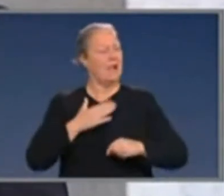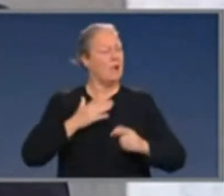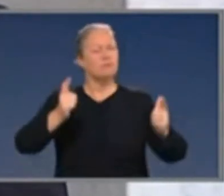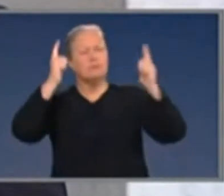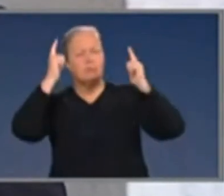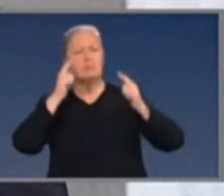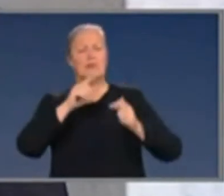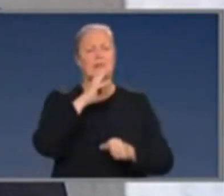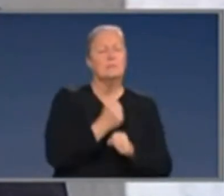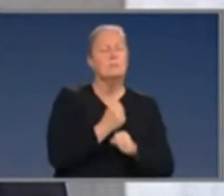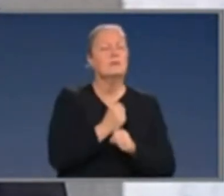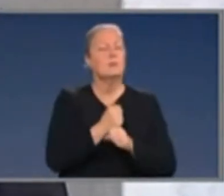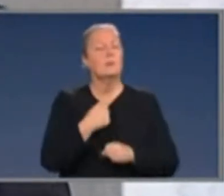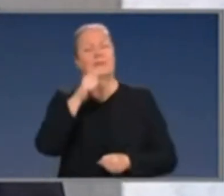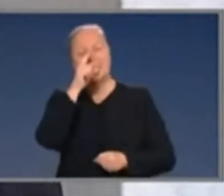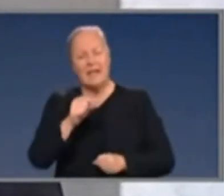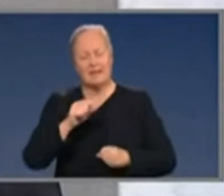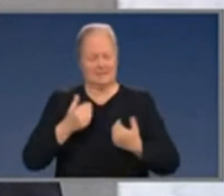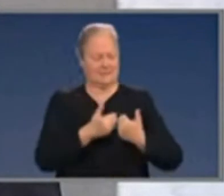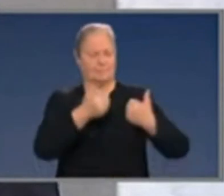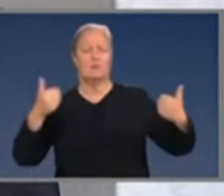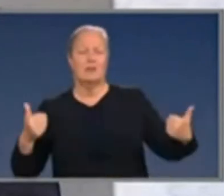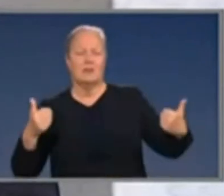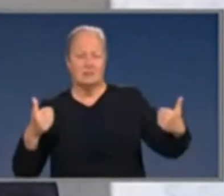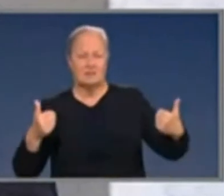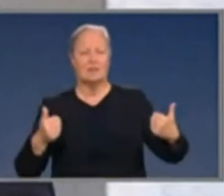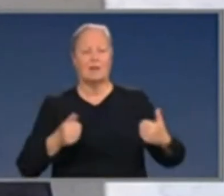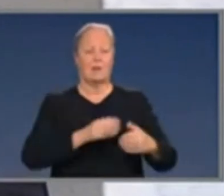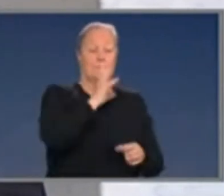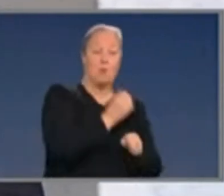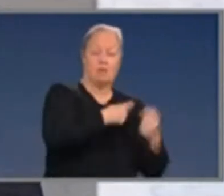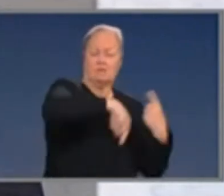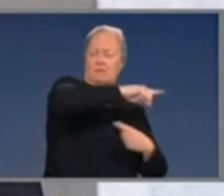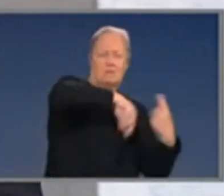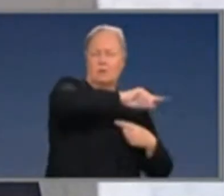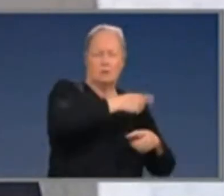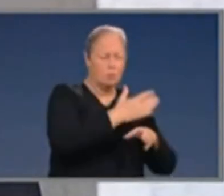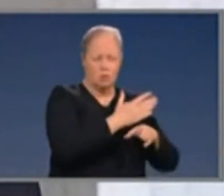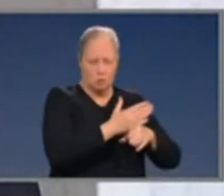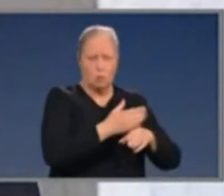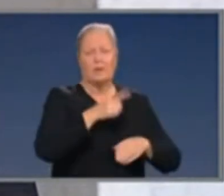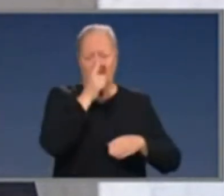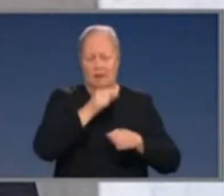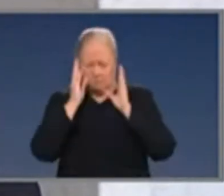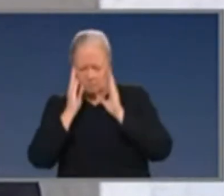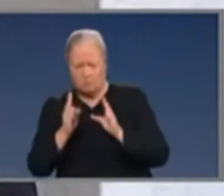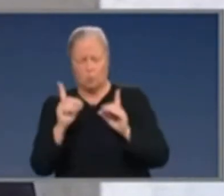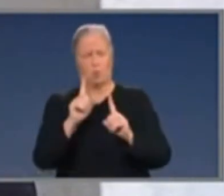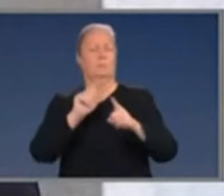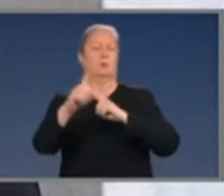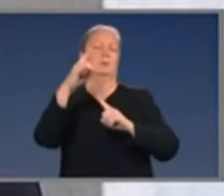can factor out what's the noise of politics and be able to focus clearly on the issues of